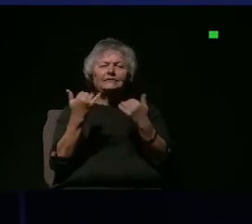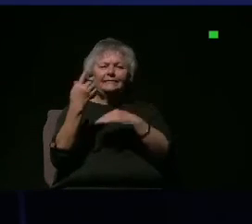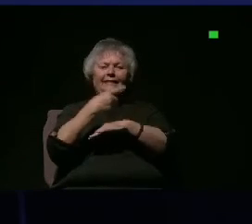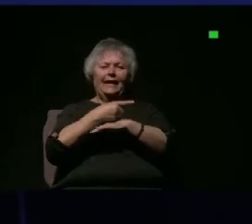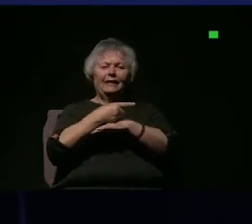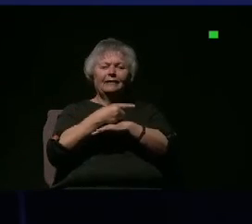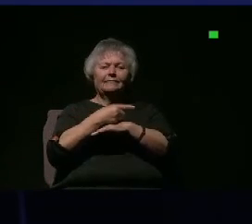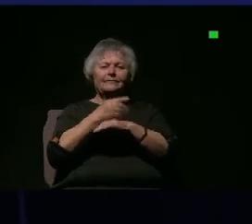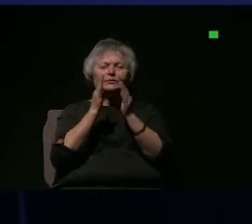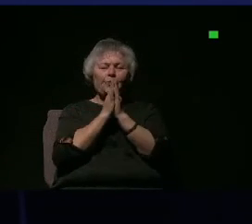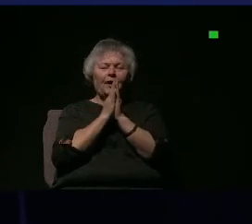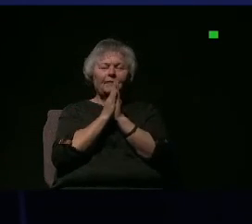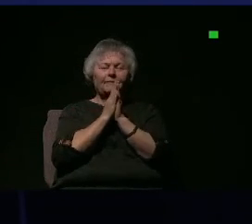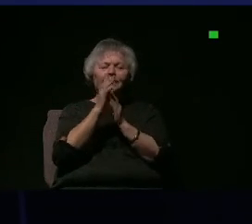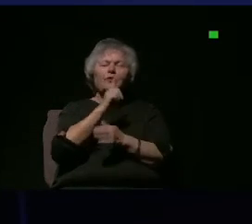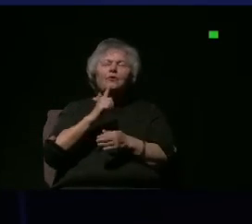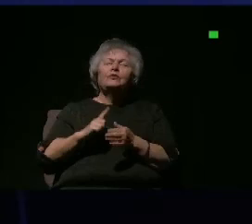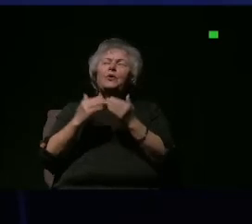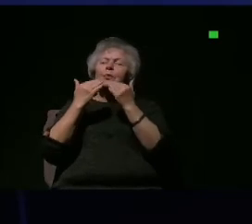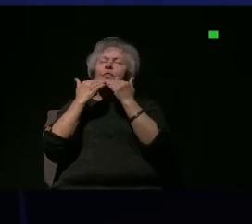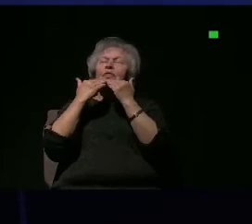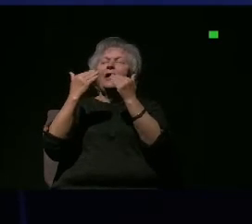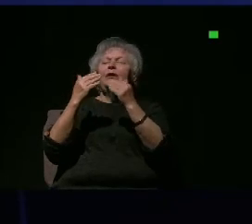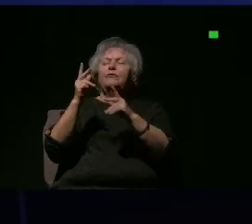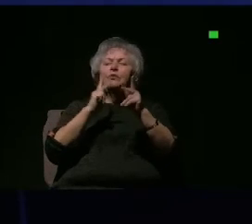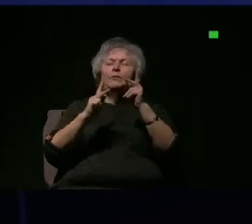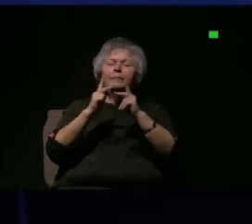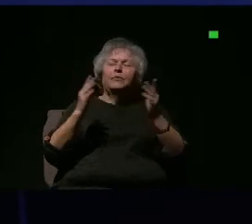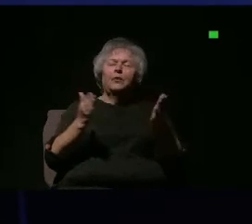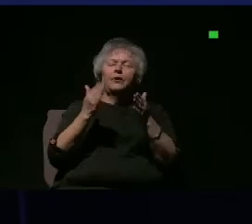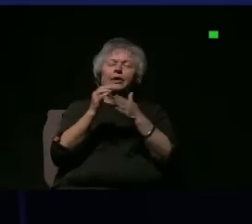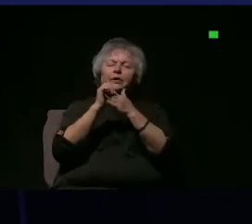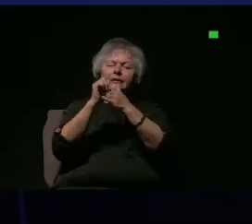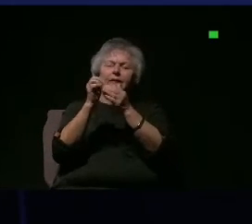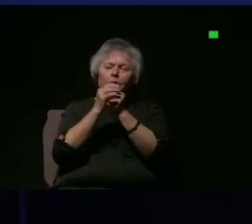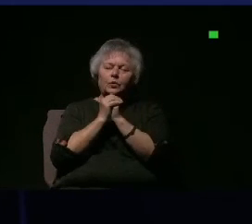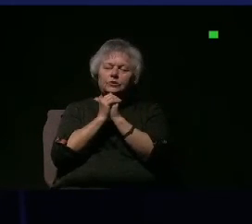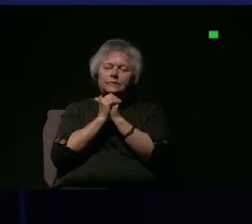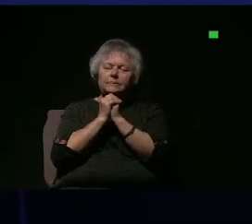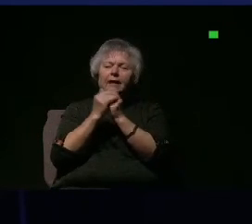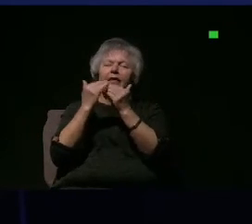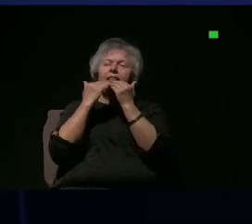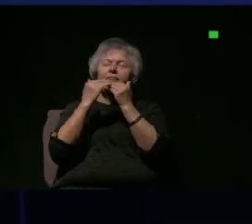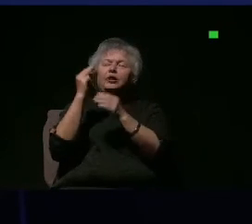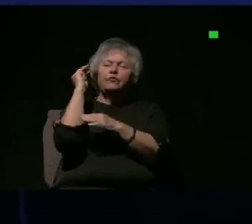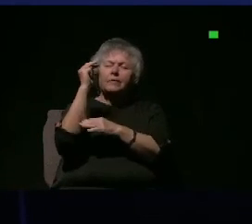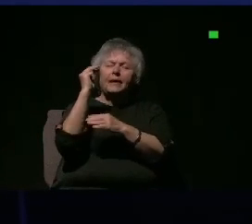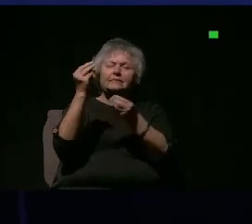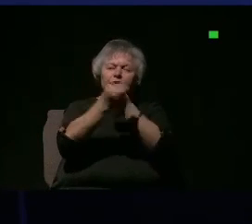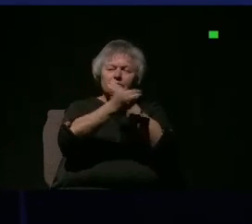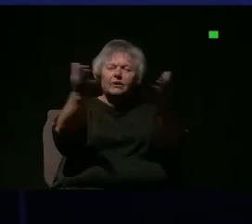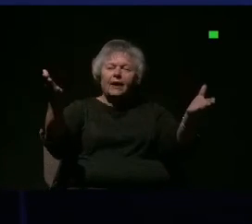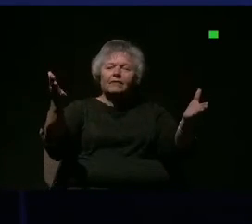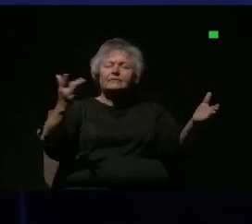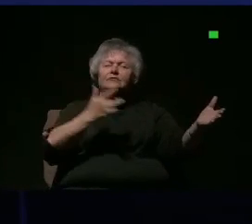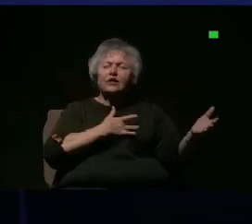Lord, we're so thankful for those who led in worship today. We're thankful, God, for the message that has gone out. Speak to our hearts, Lord,